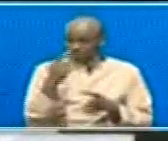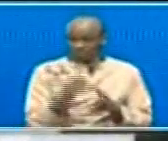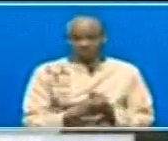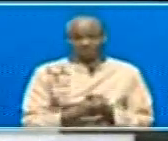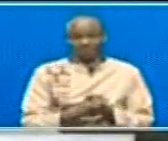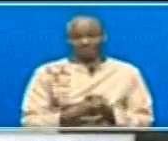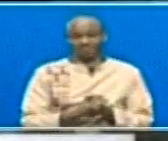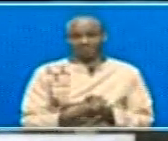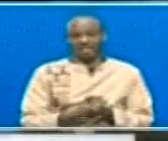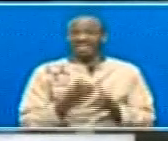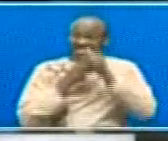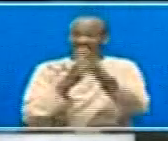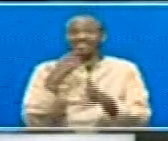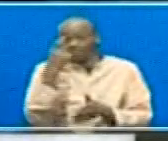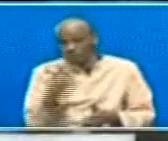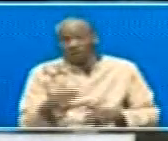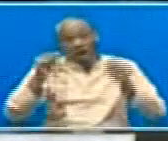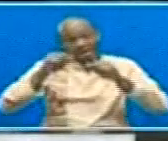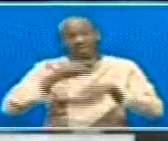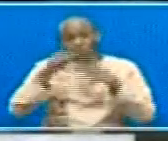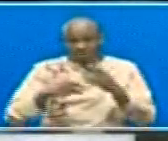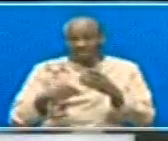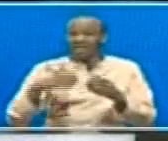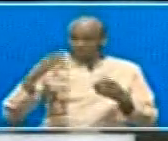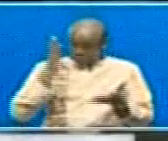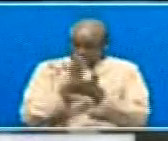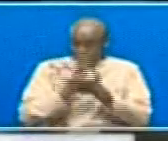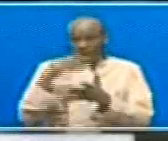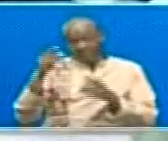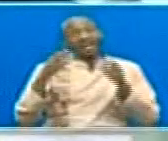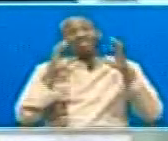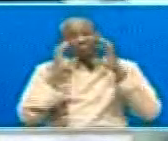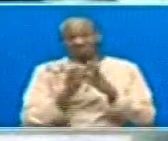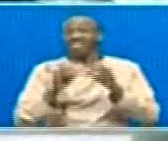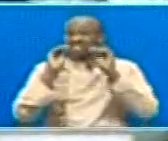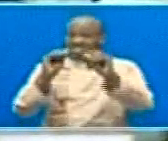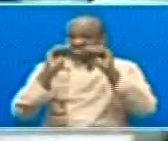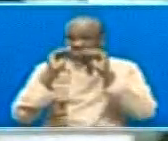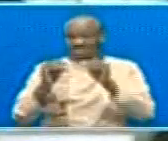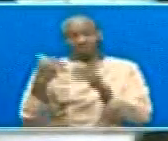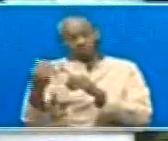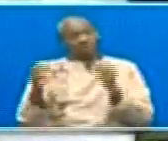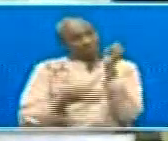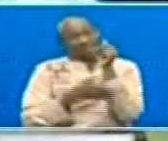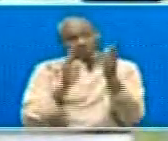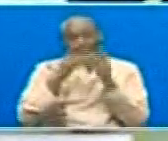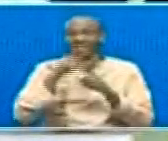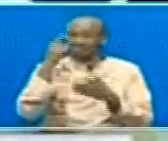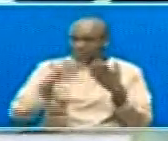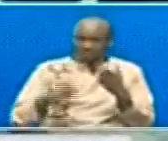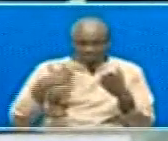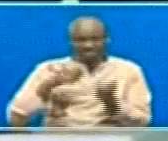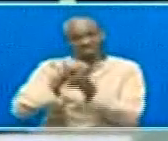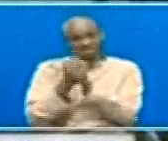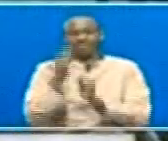radical preachings. Leaders here agreed radicalization was real, but promised to counter the narrative of clerics keen to radicalize youths and cause sectarian